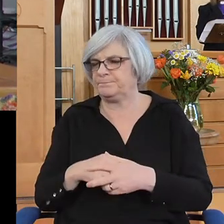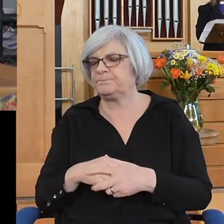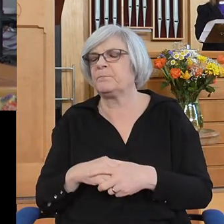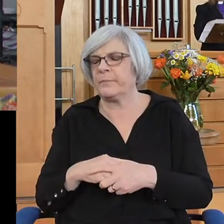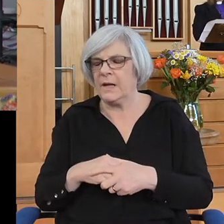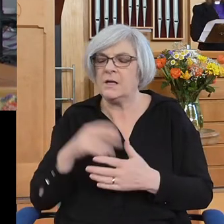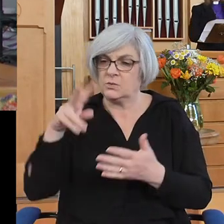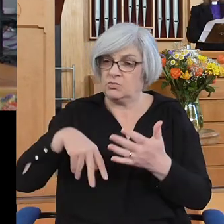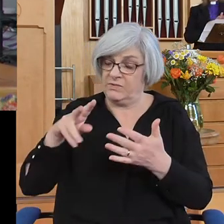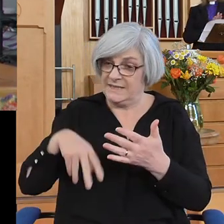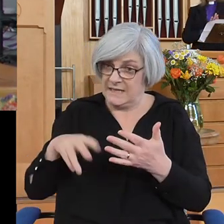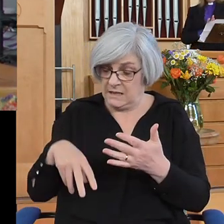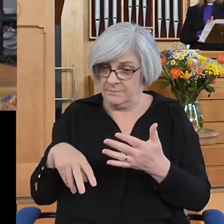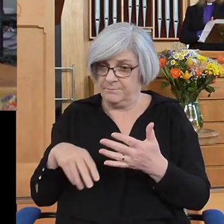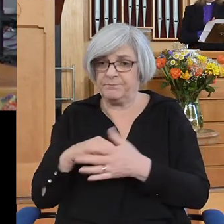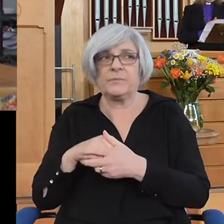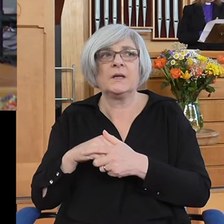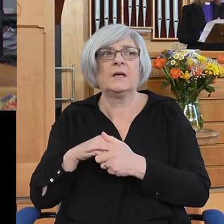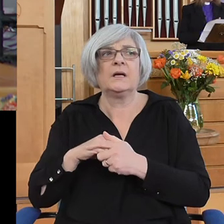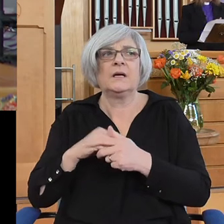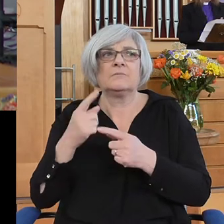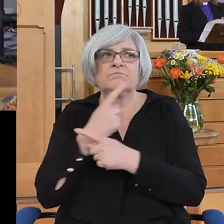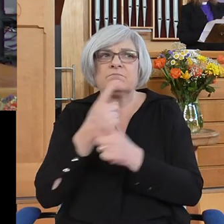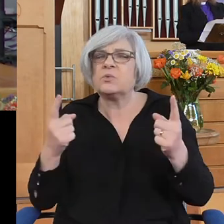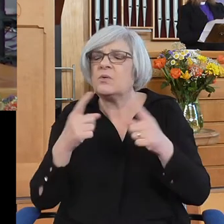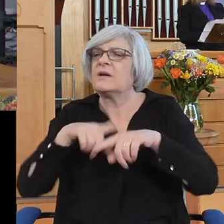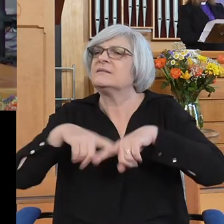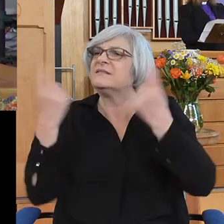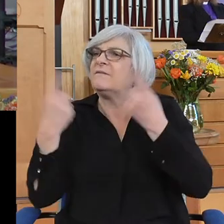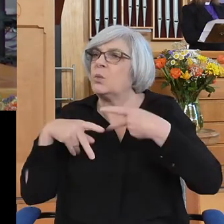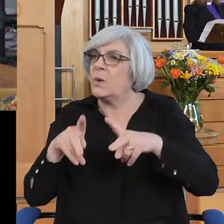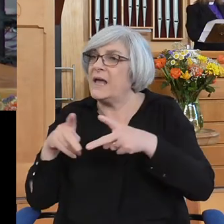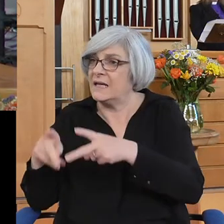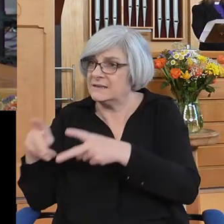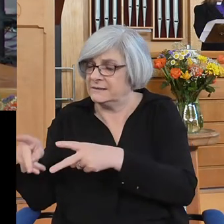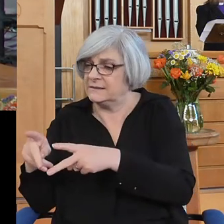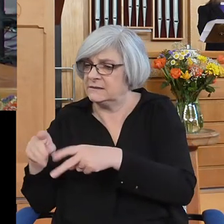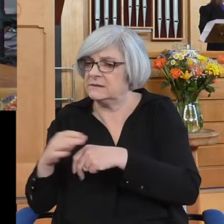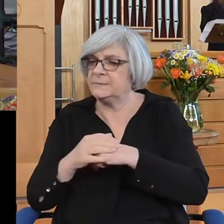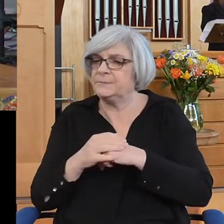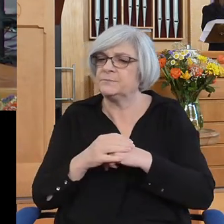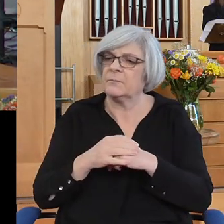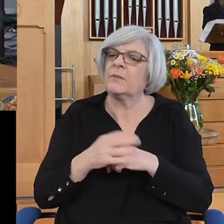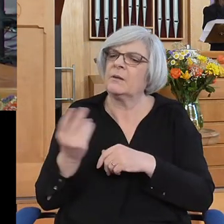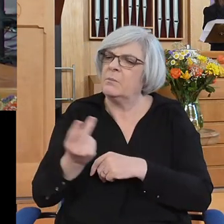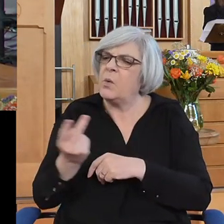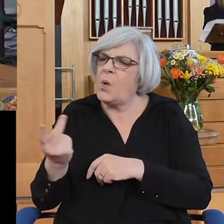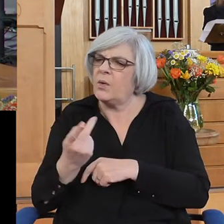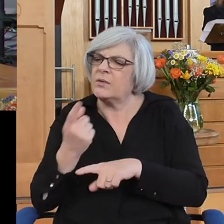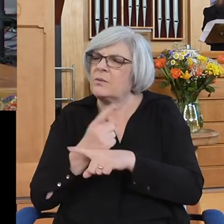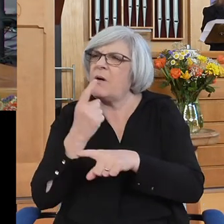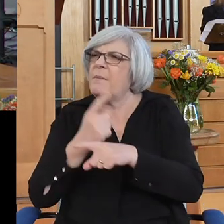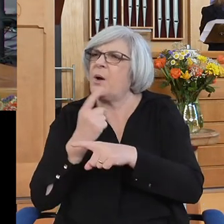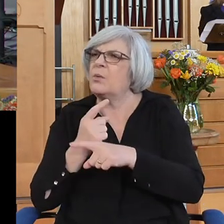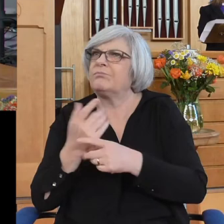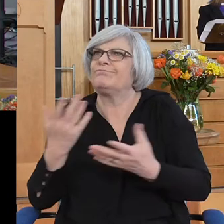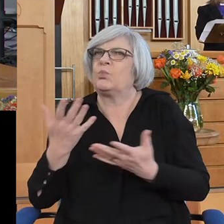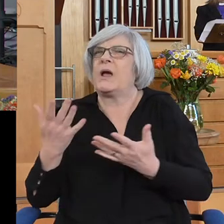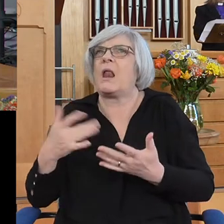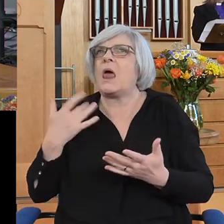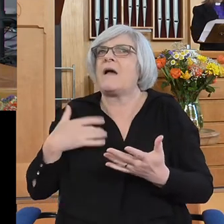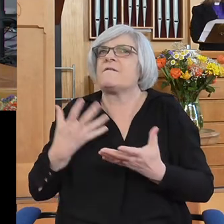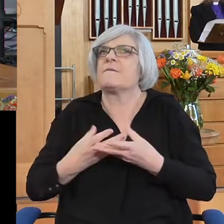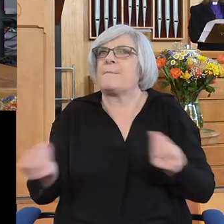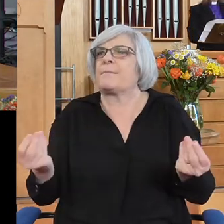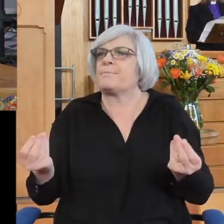our readings, both in different ways, took us to those places where life has